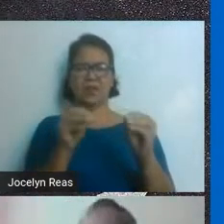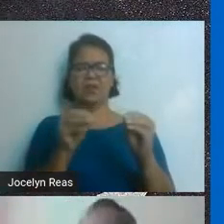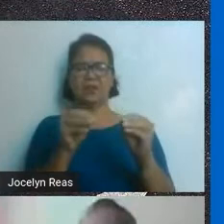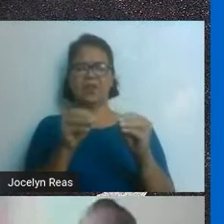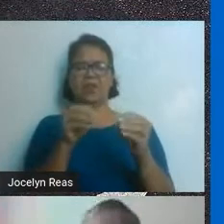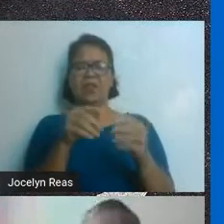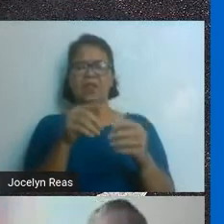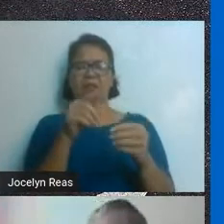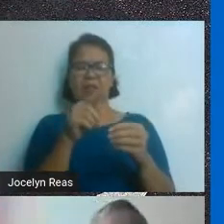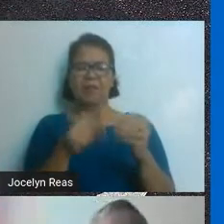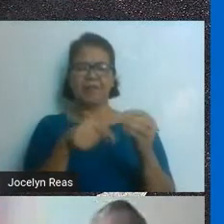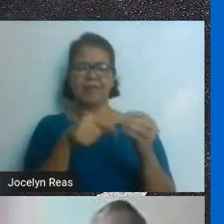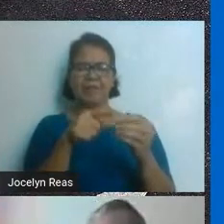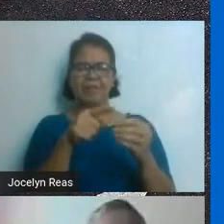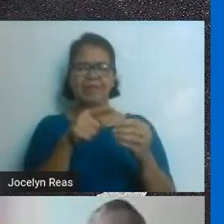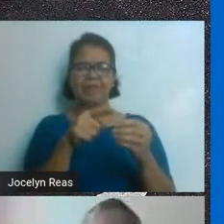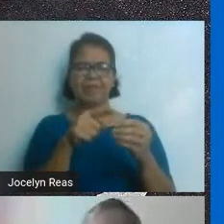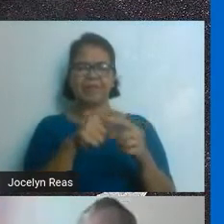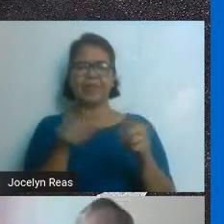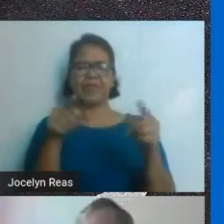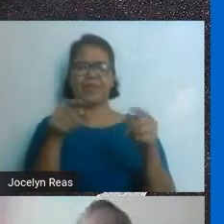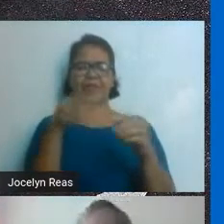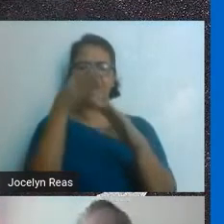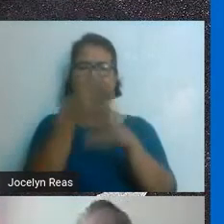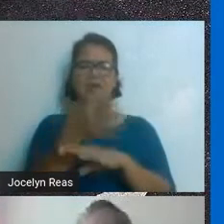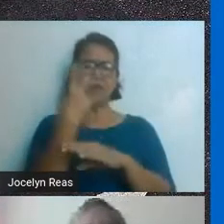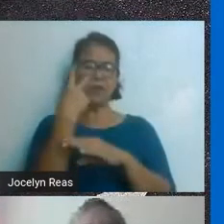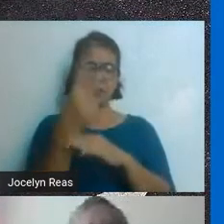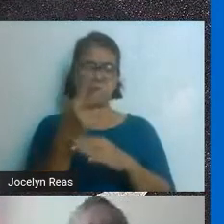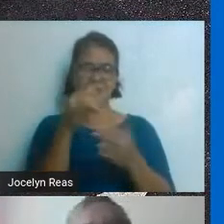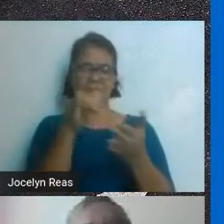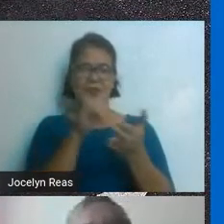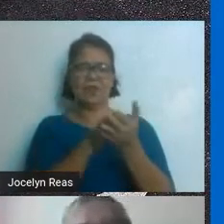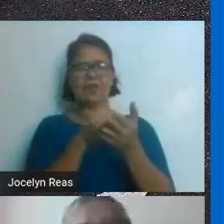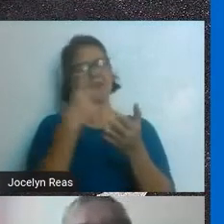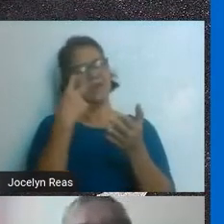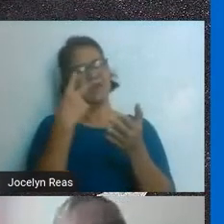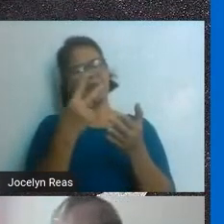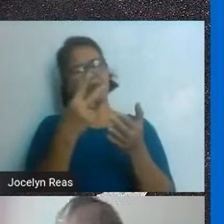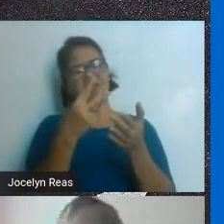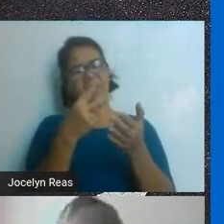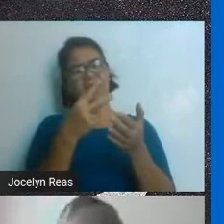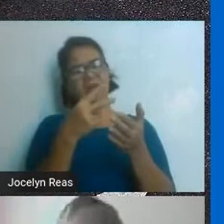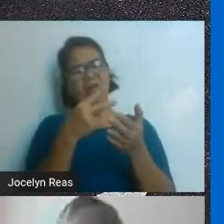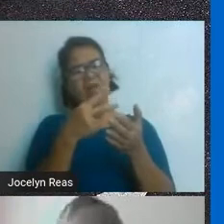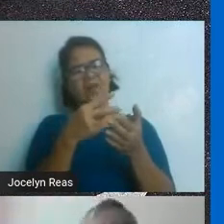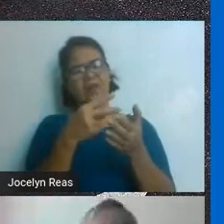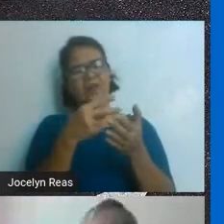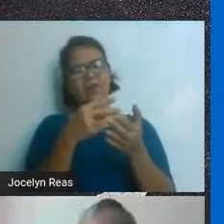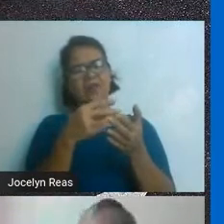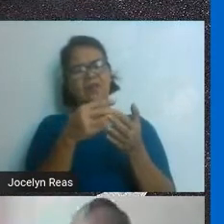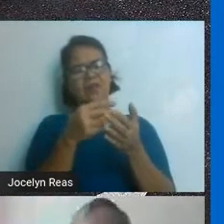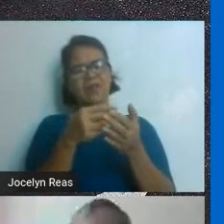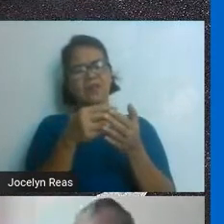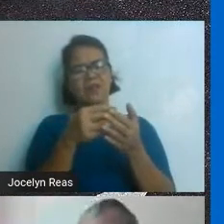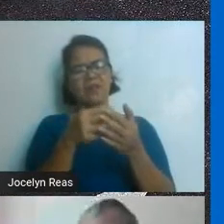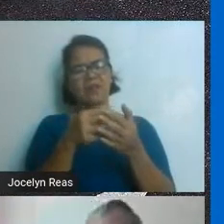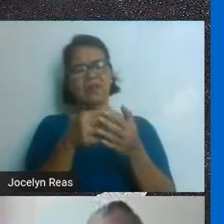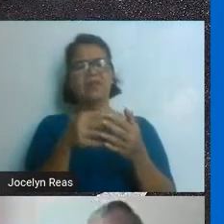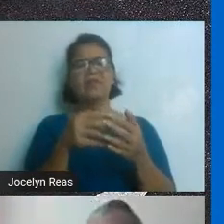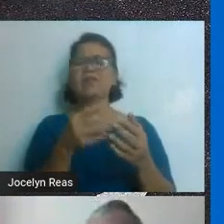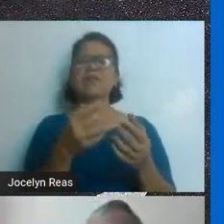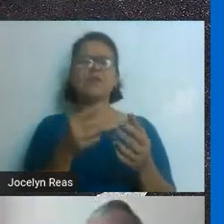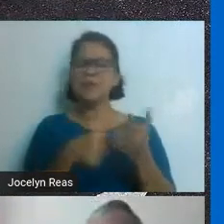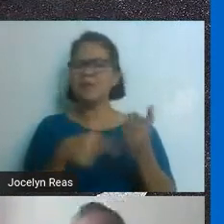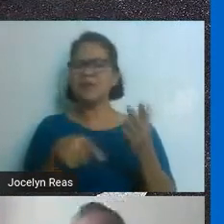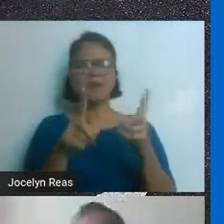curriculum, which is going on now, we will also take a look at the tested curriculum. Ano ba yung mga natitest among